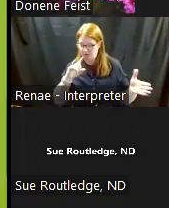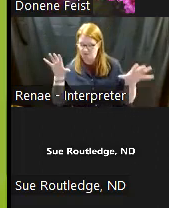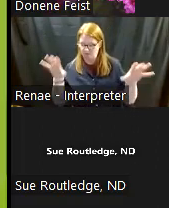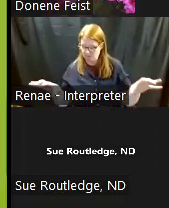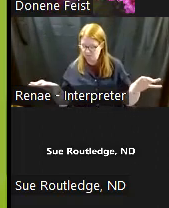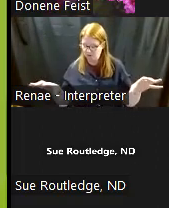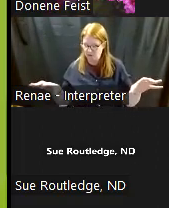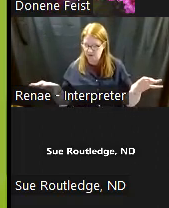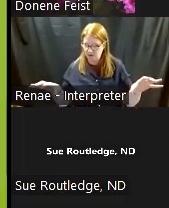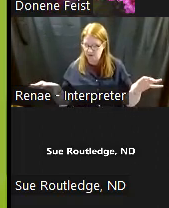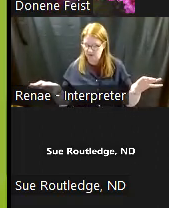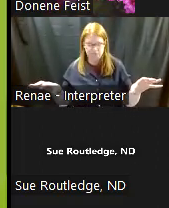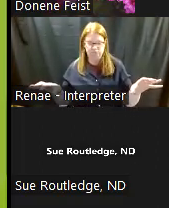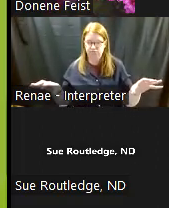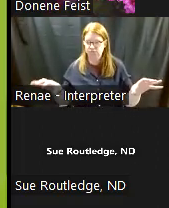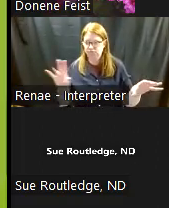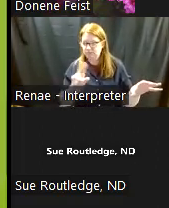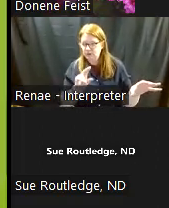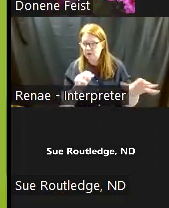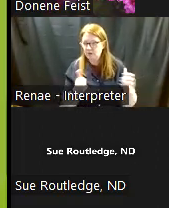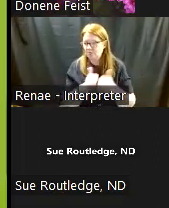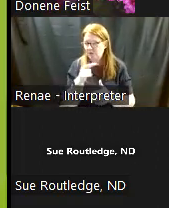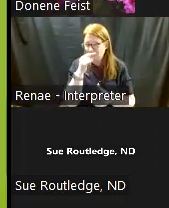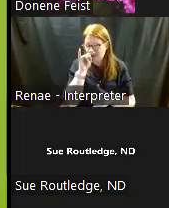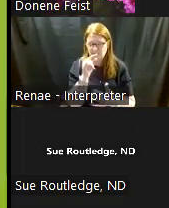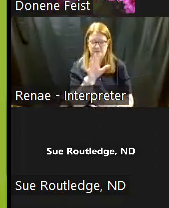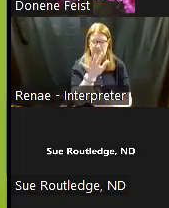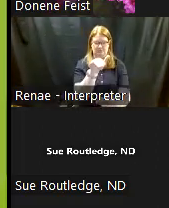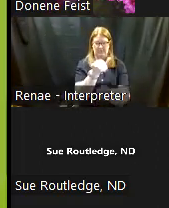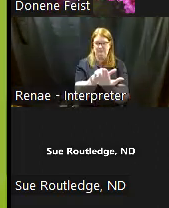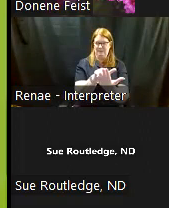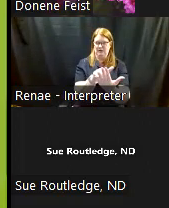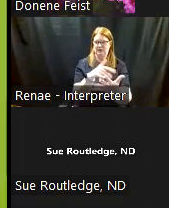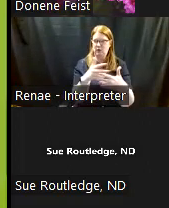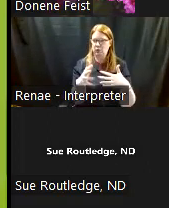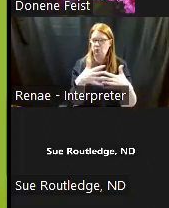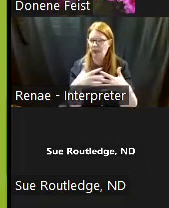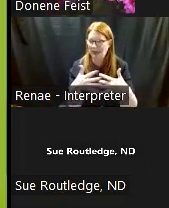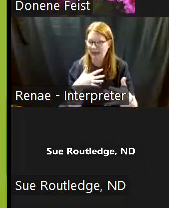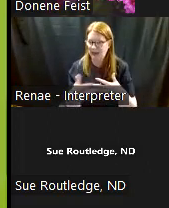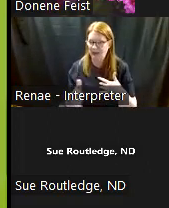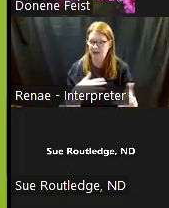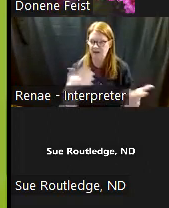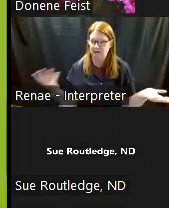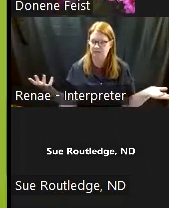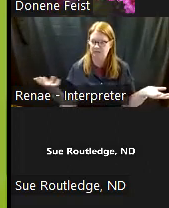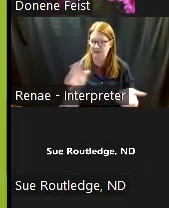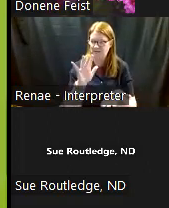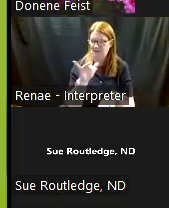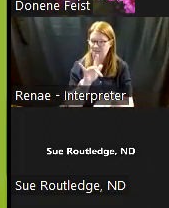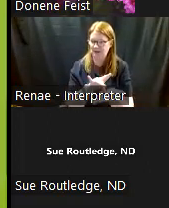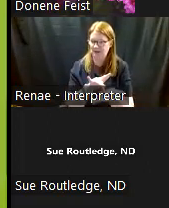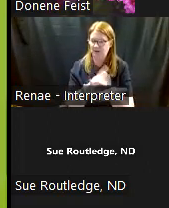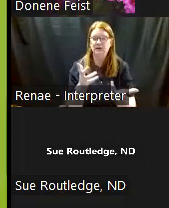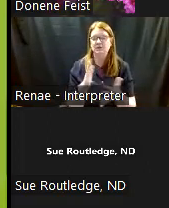And most of our kids are like gray. They're not like typical, or they're not severe. They're like in the middle. And so the graph